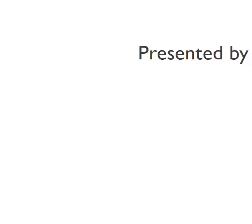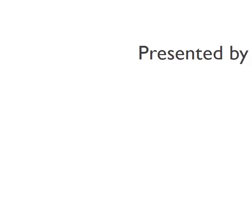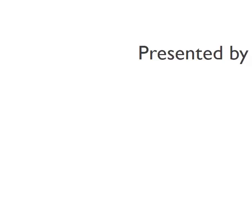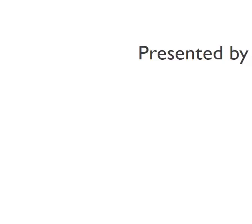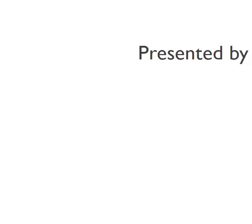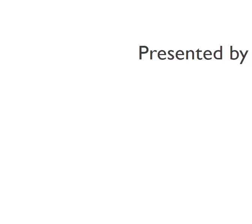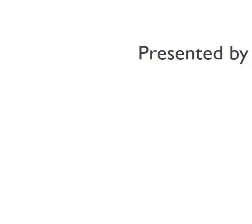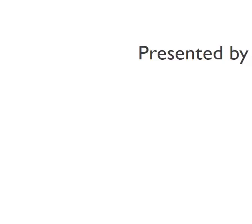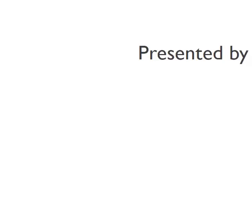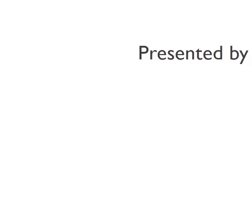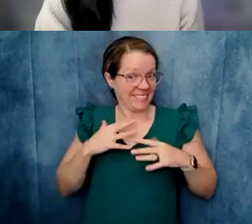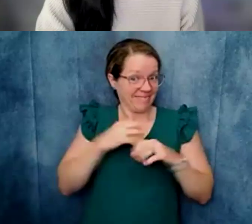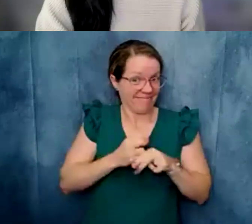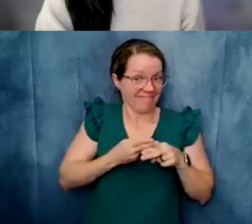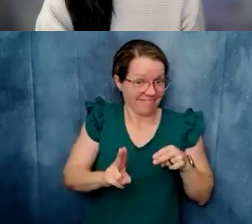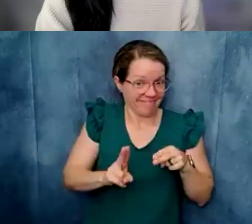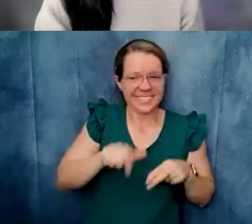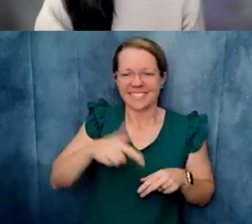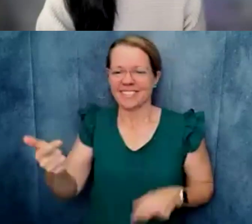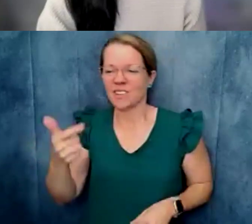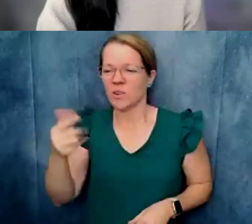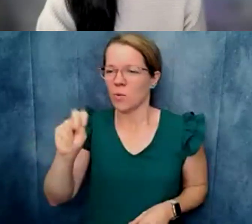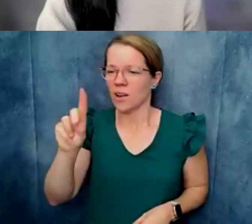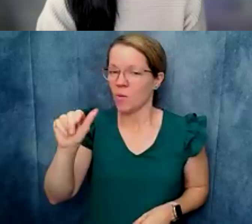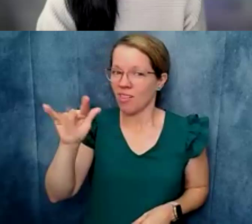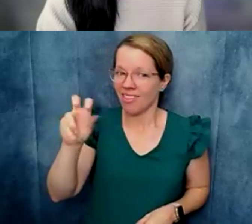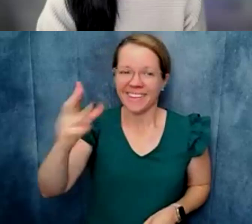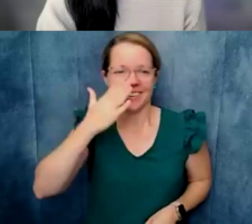Gwendolyn, for coming. Thank you for having me.